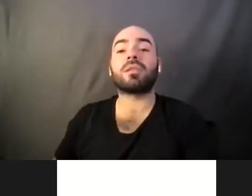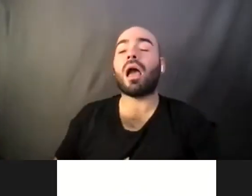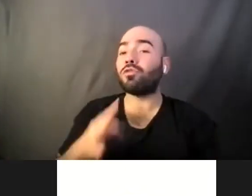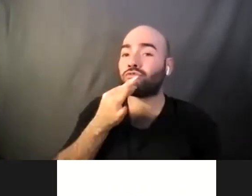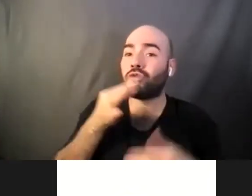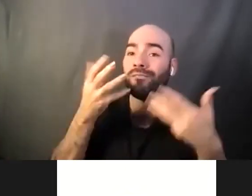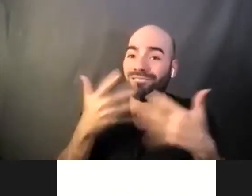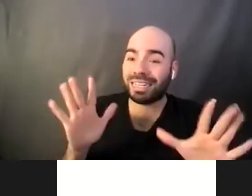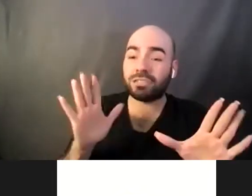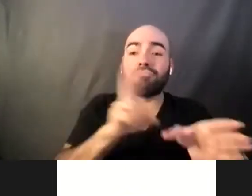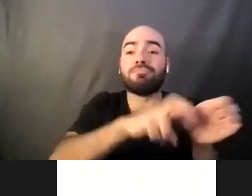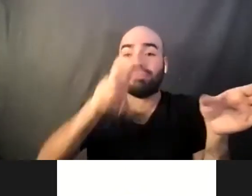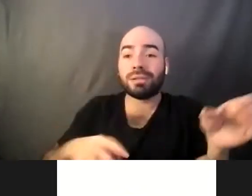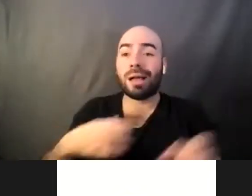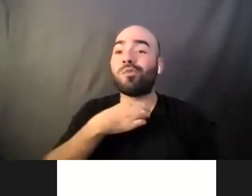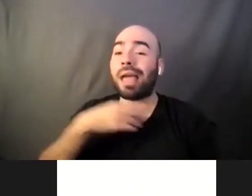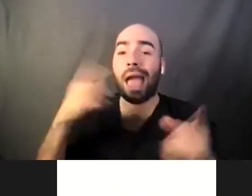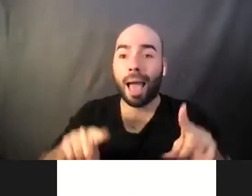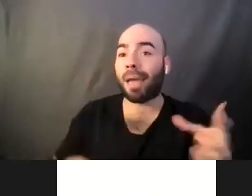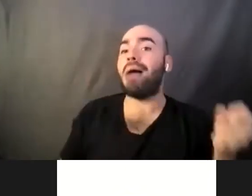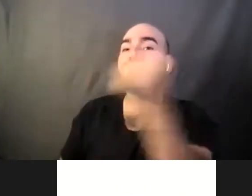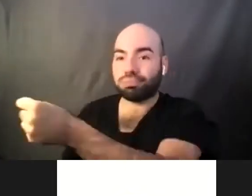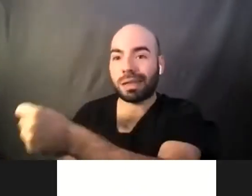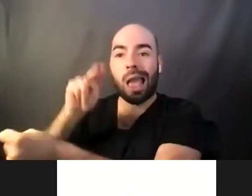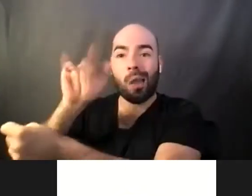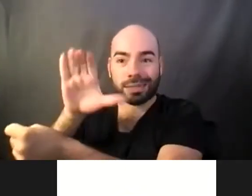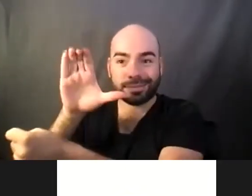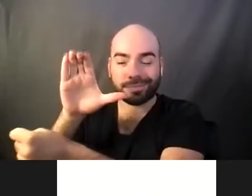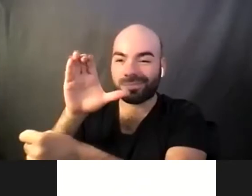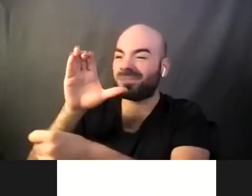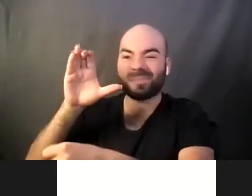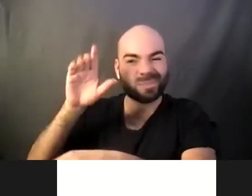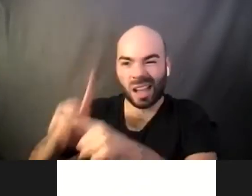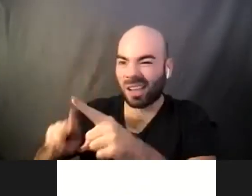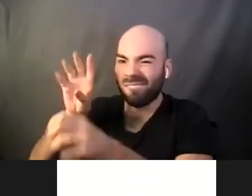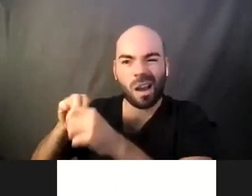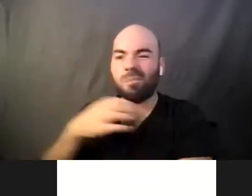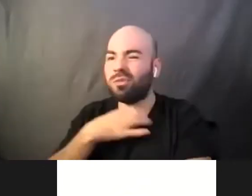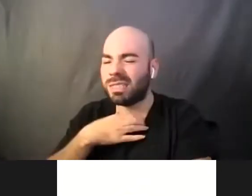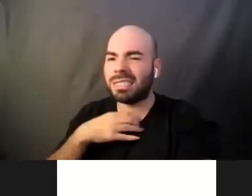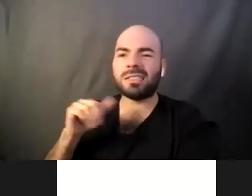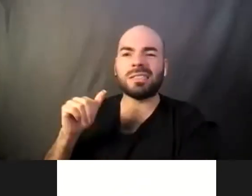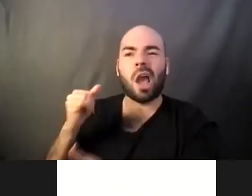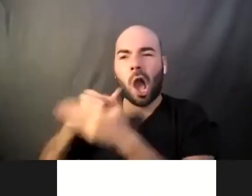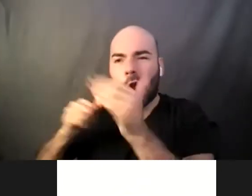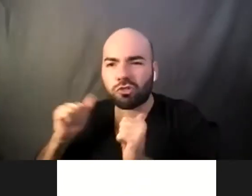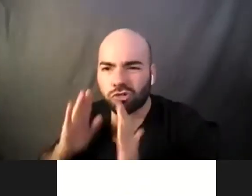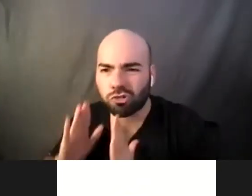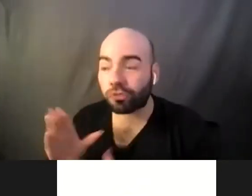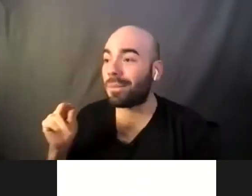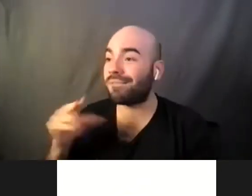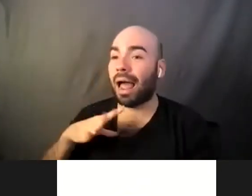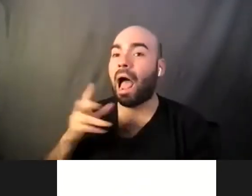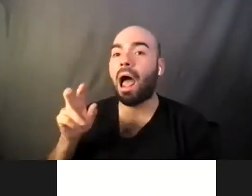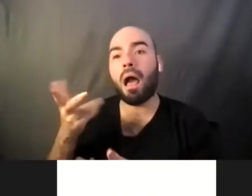Got out of the Marines, got stationed in New York City. Couldn't be an artist for the Marines anymore, but I was in New York City. So I started experimenting, you know,